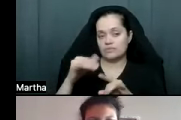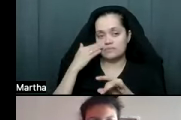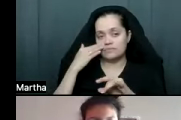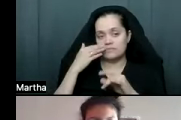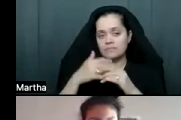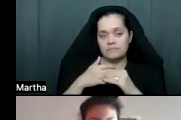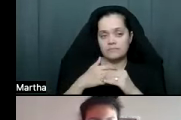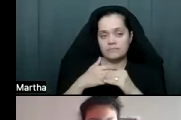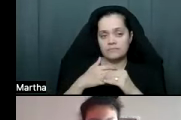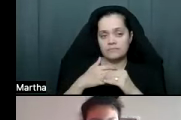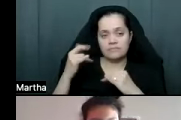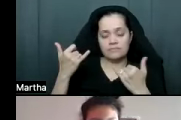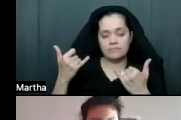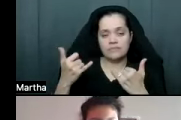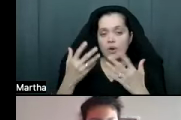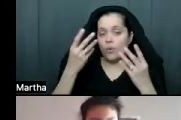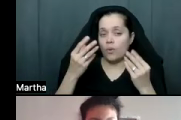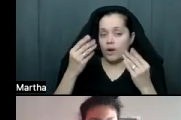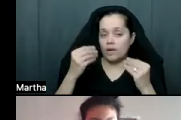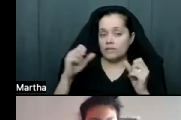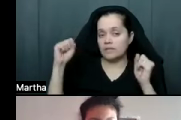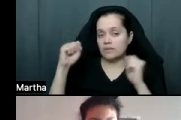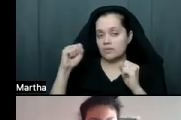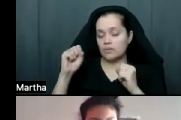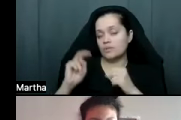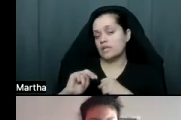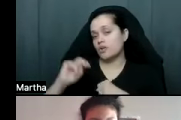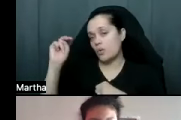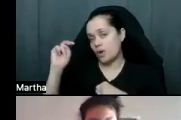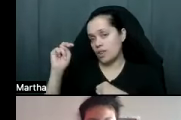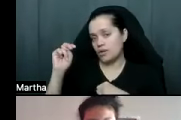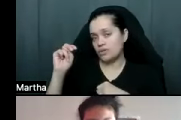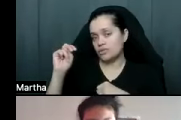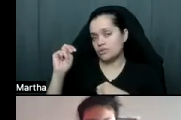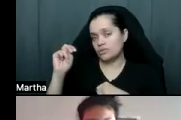All right, so wet, cold, and northern.